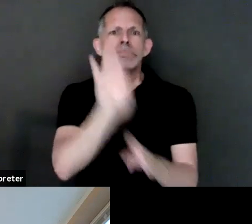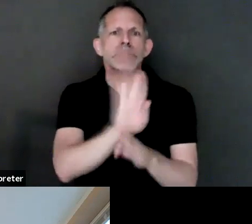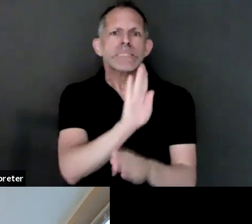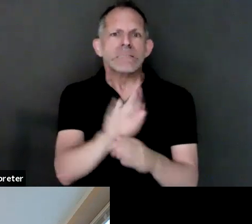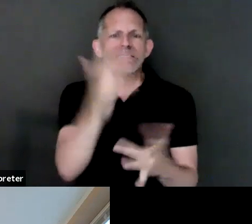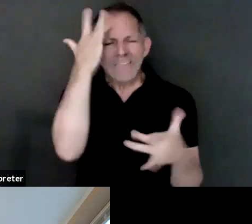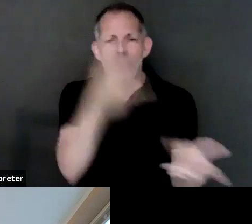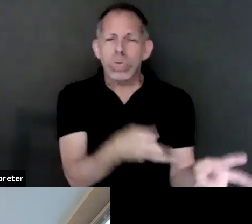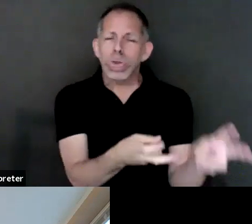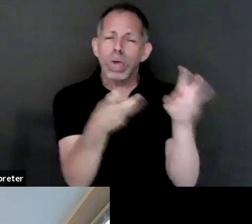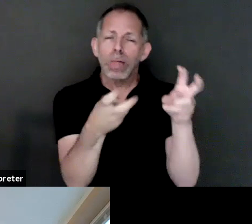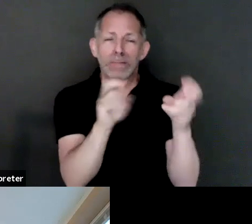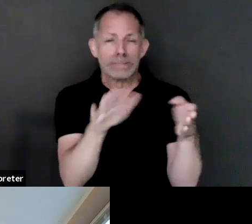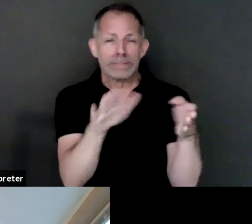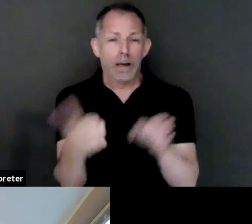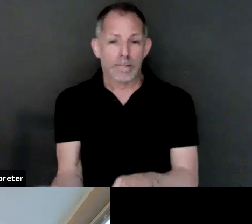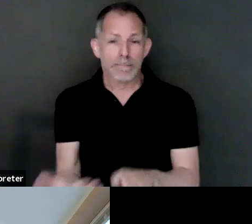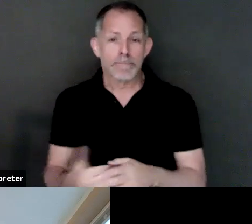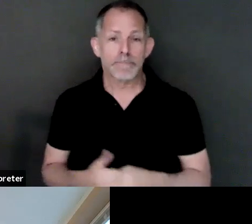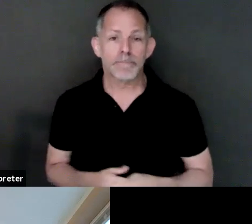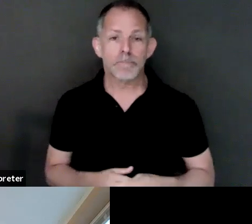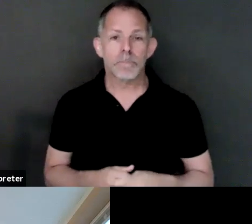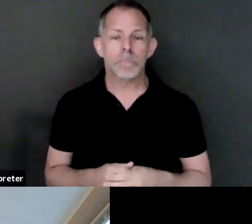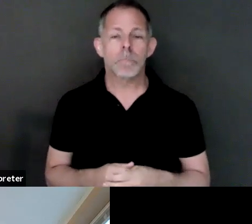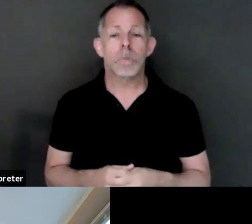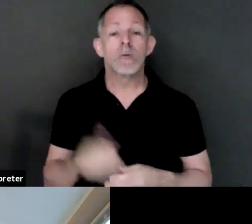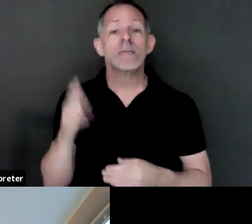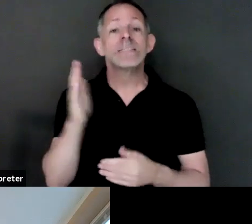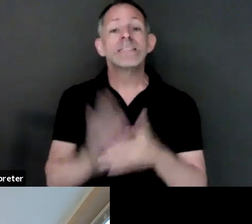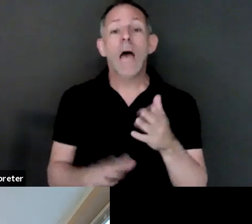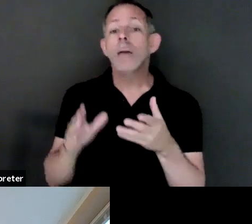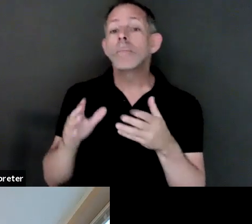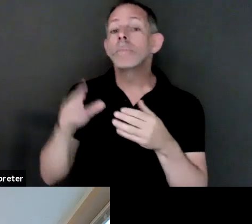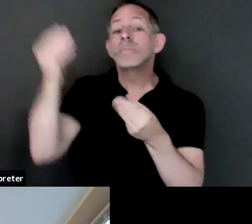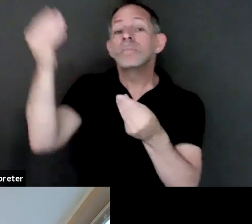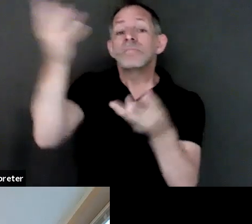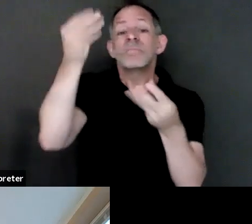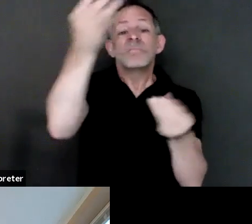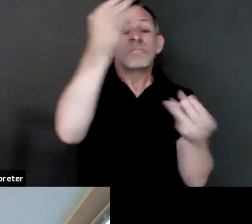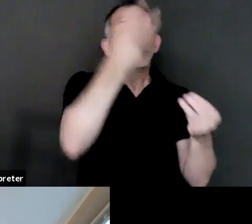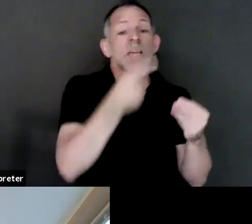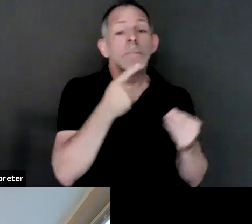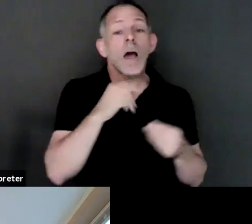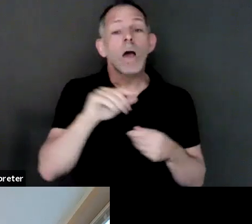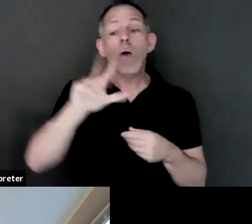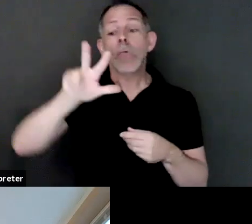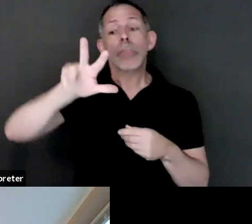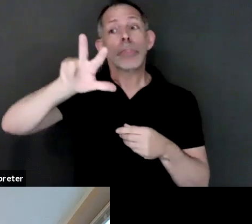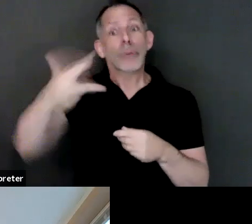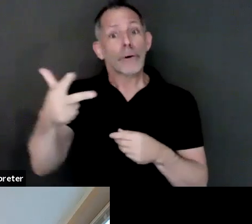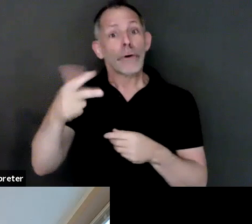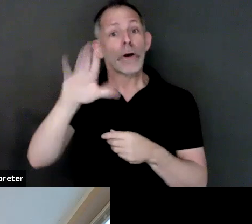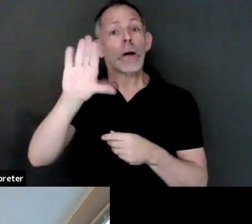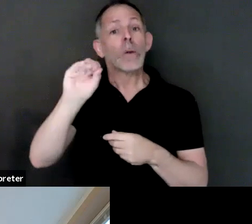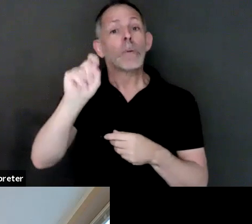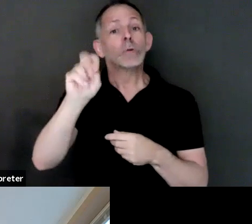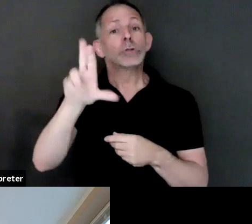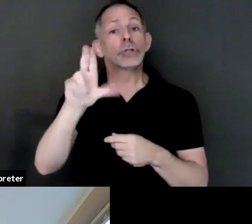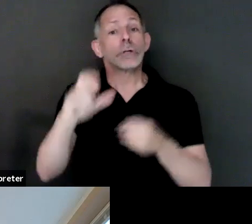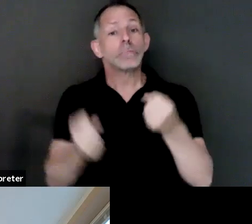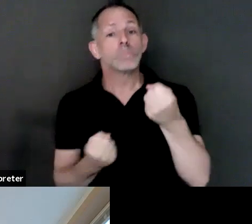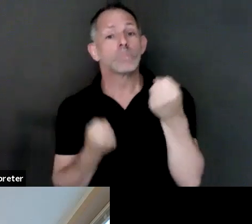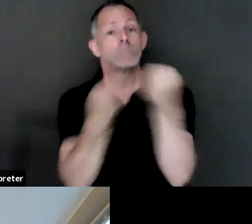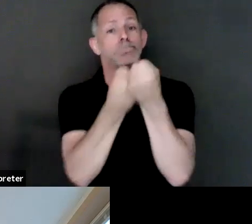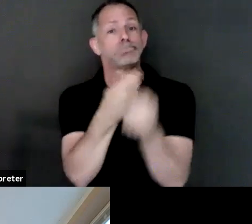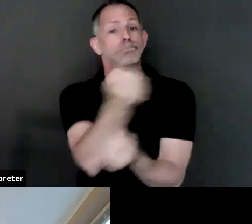I expect there's going to be great interest in the booster shot, so stay tuned. We will be working to make sure that's available to